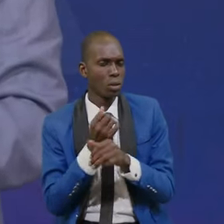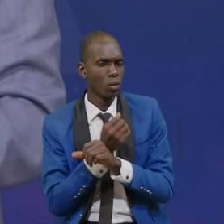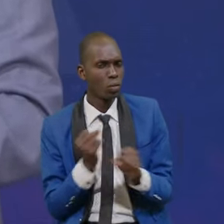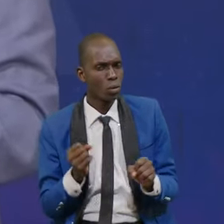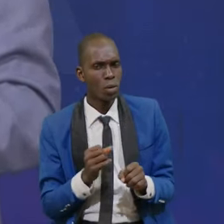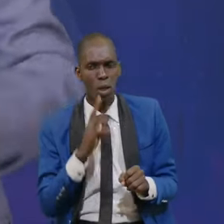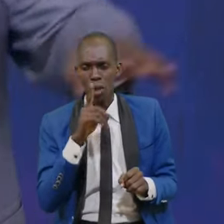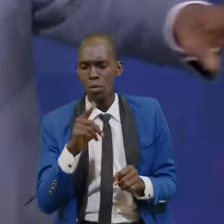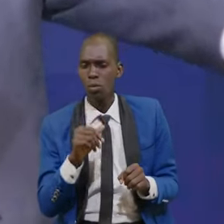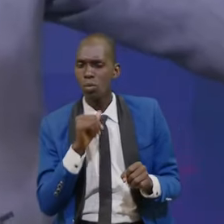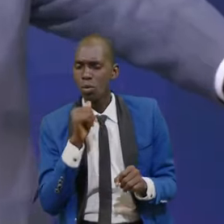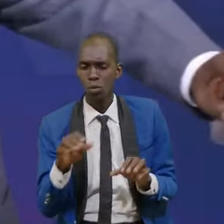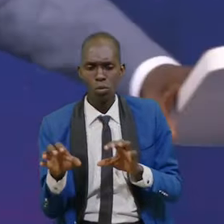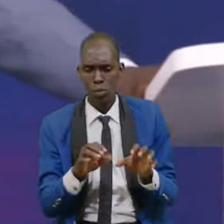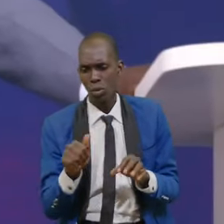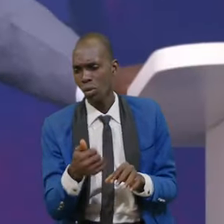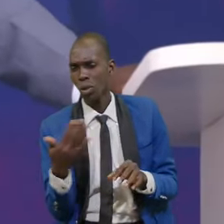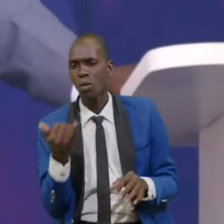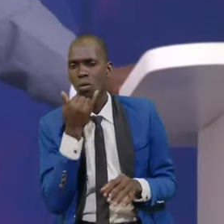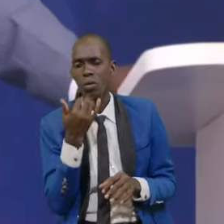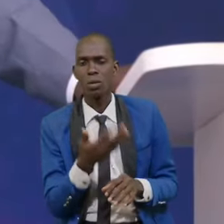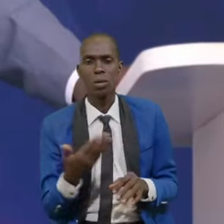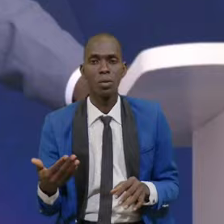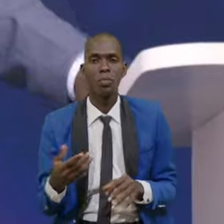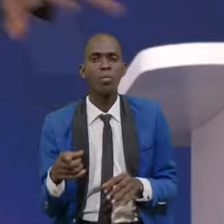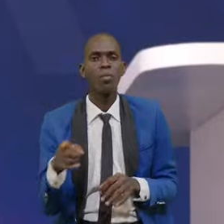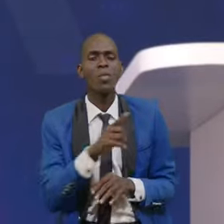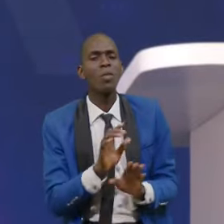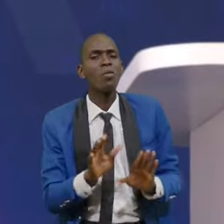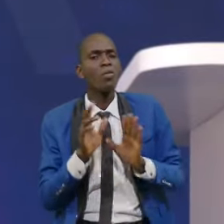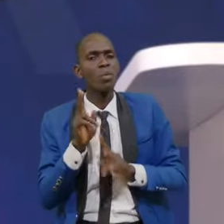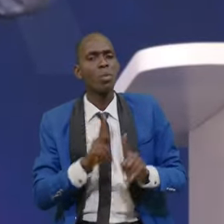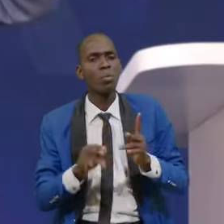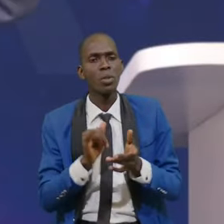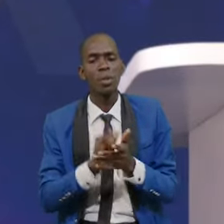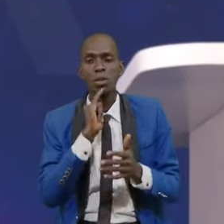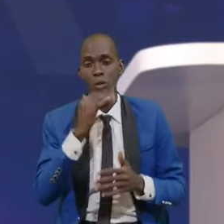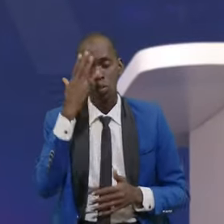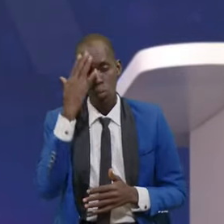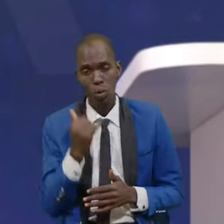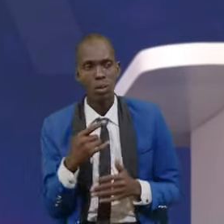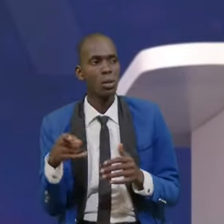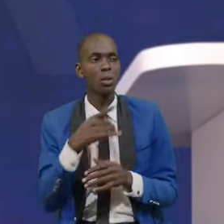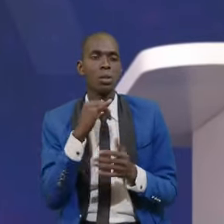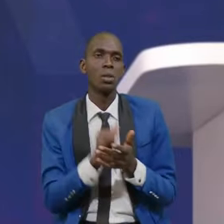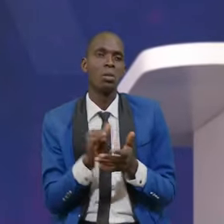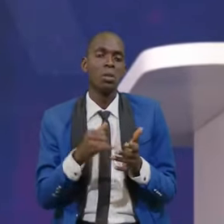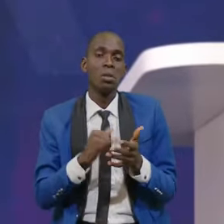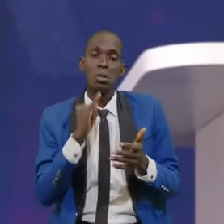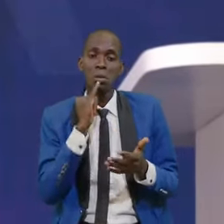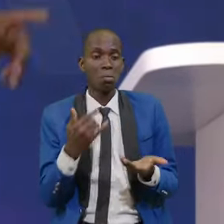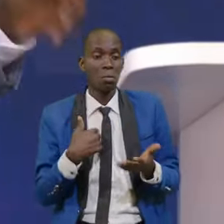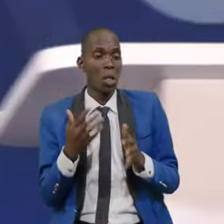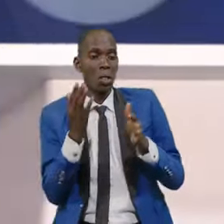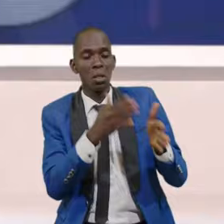they cannot say that. They fear people. That's why, because of the fear, they say it's between them and God. Whatever they're doing, I have done